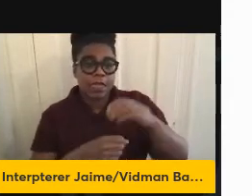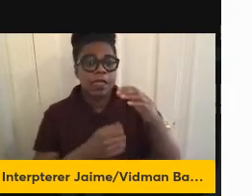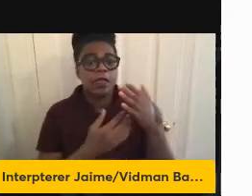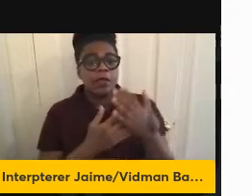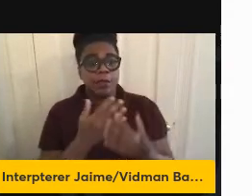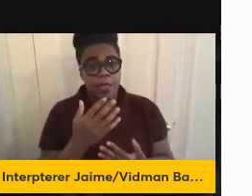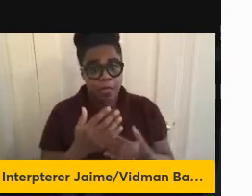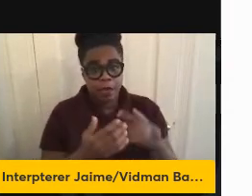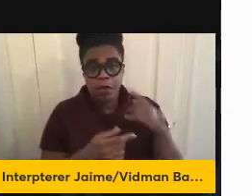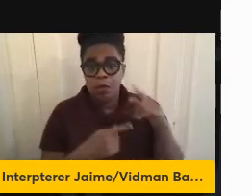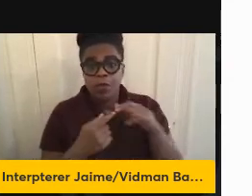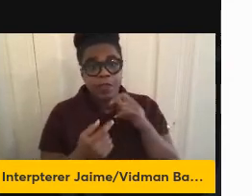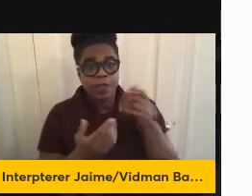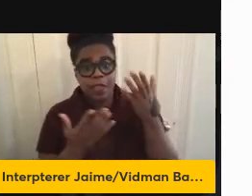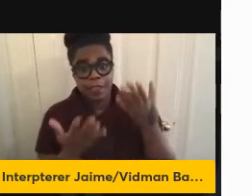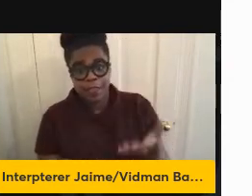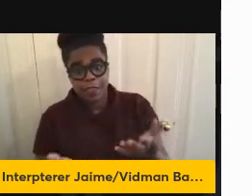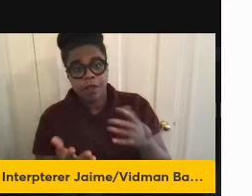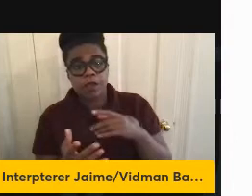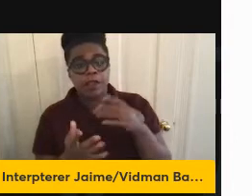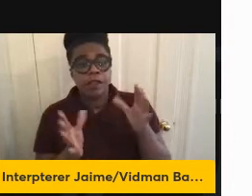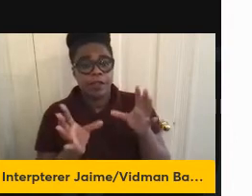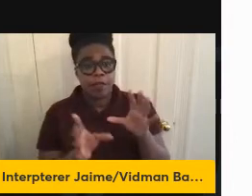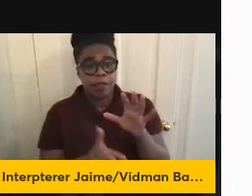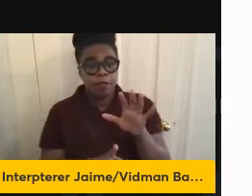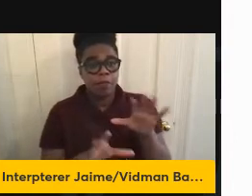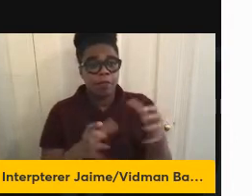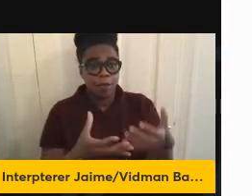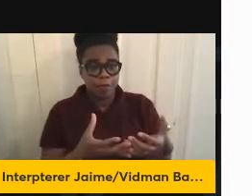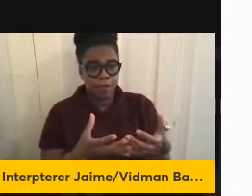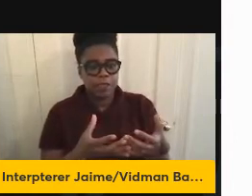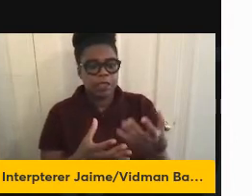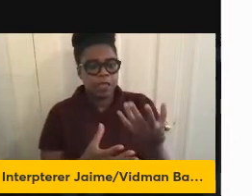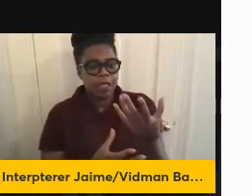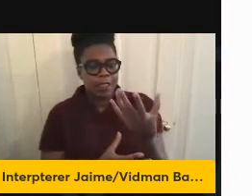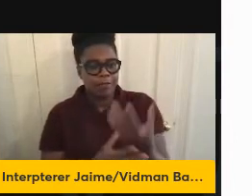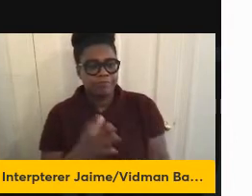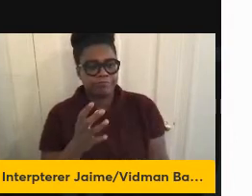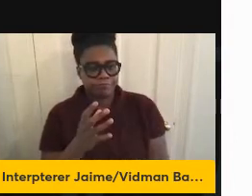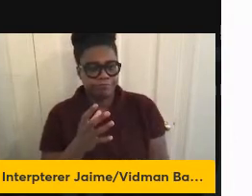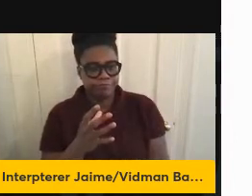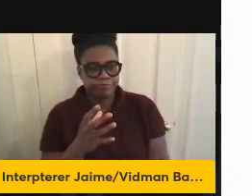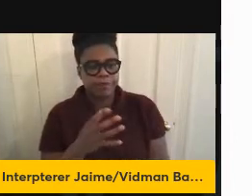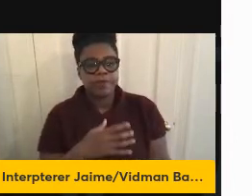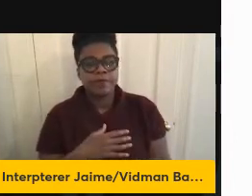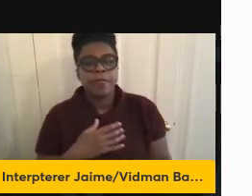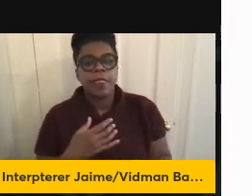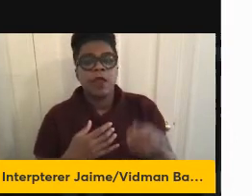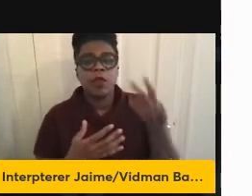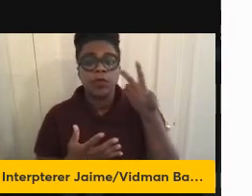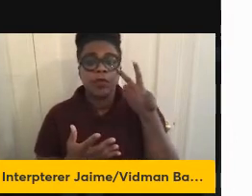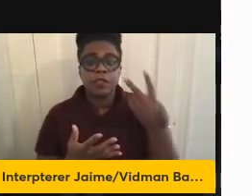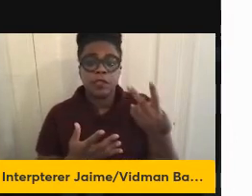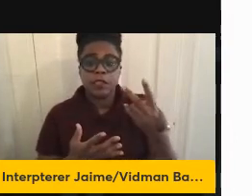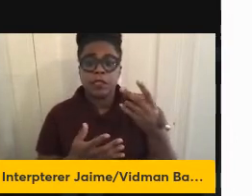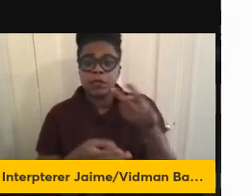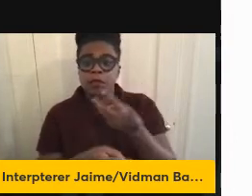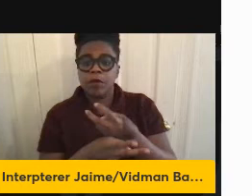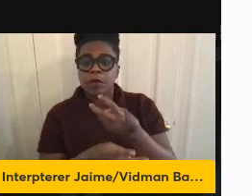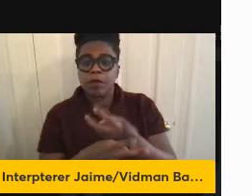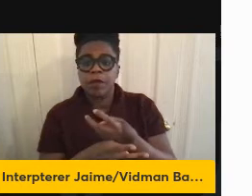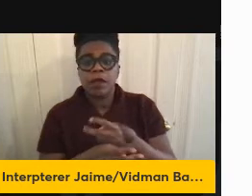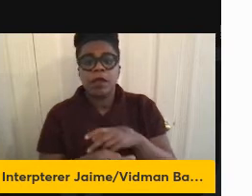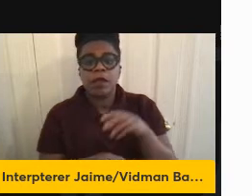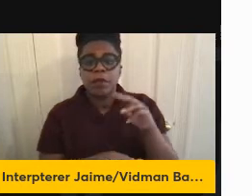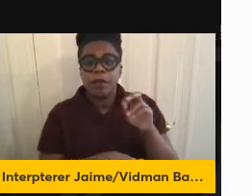in our non-hematopoietic cell population, we lose this effect. And when we look in the bone marrow, we see